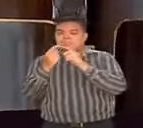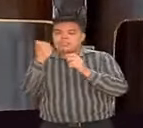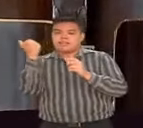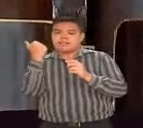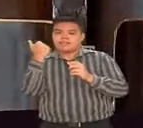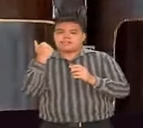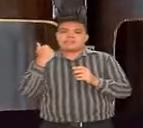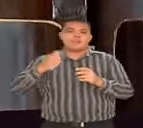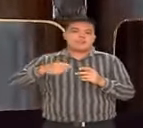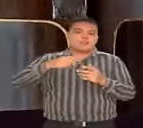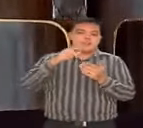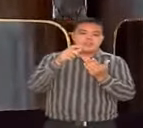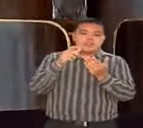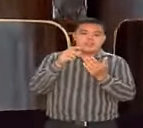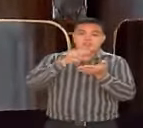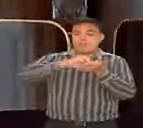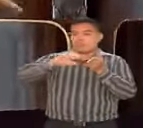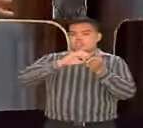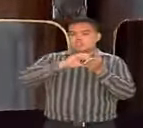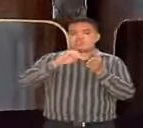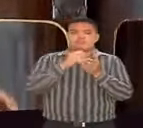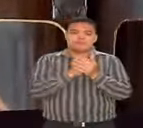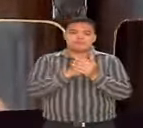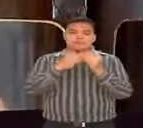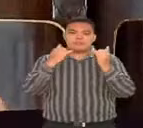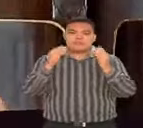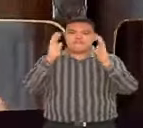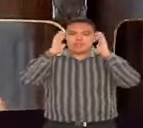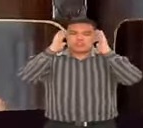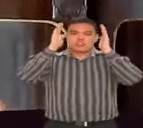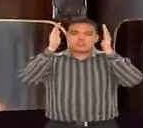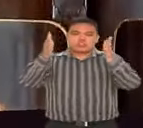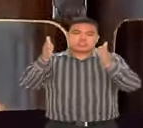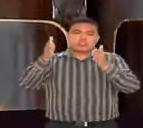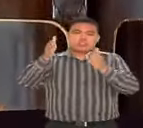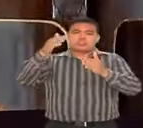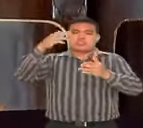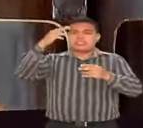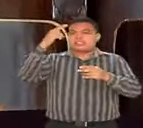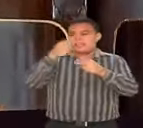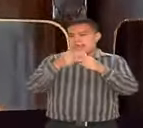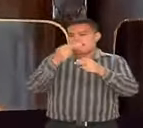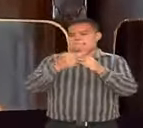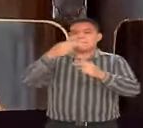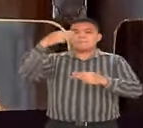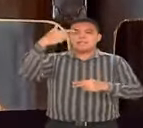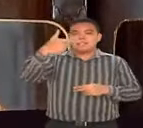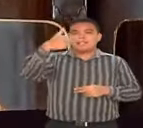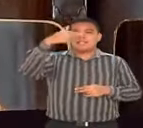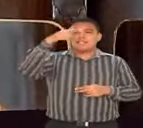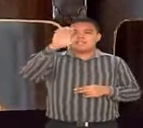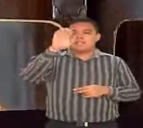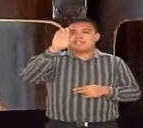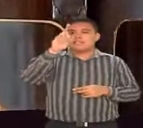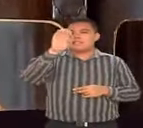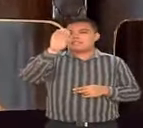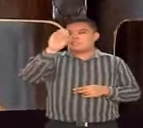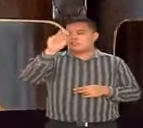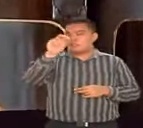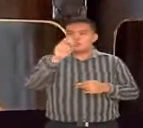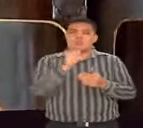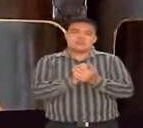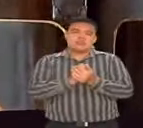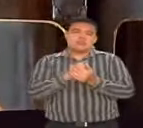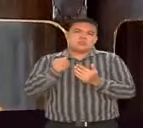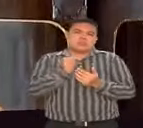nga mga passages. But at any rate, focused ang iyang life both sa Judges 6 and 7. And here we